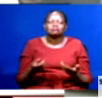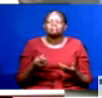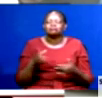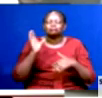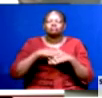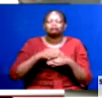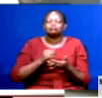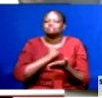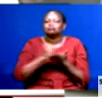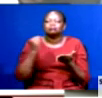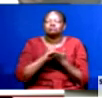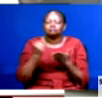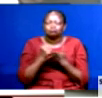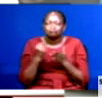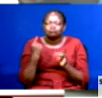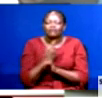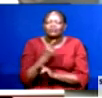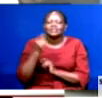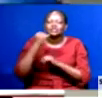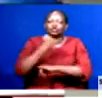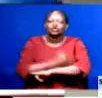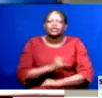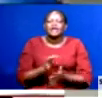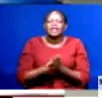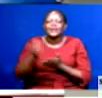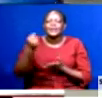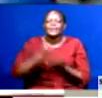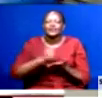ya afya, na kuajiriwa kwa madaktari zaidi.